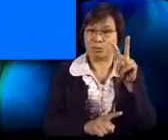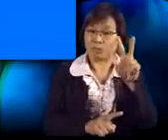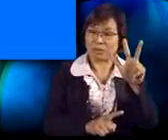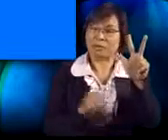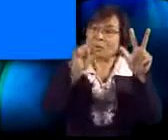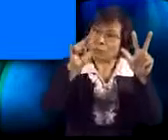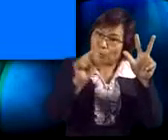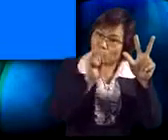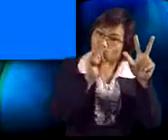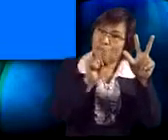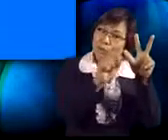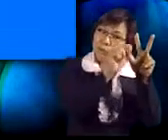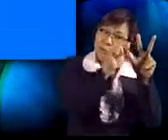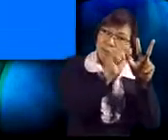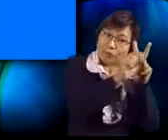1, 2, 3.